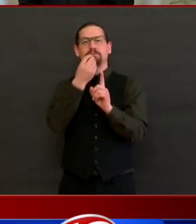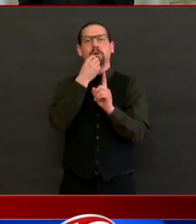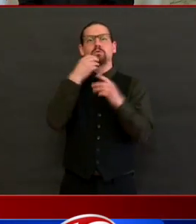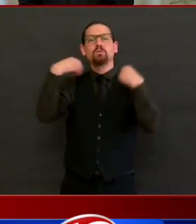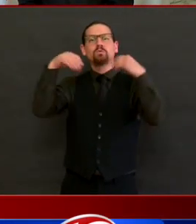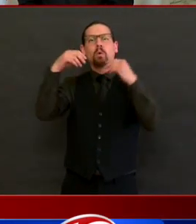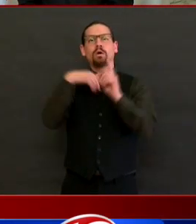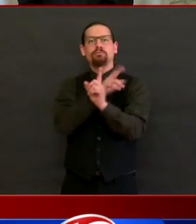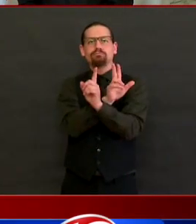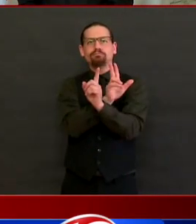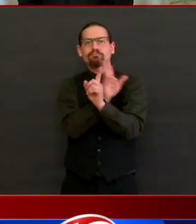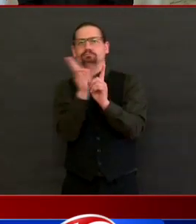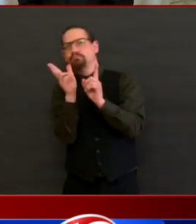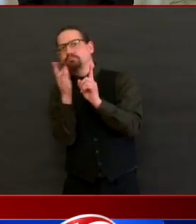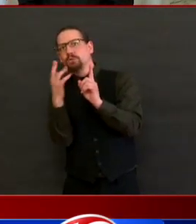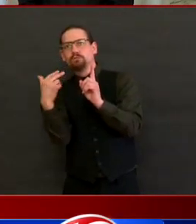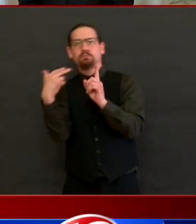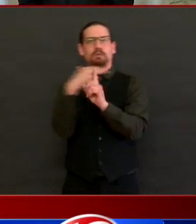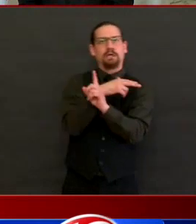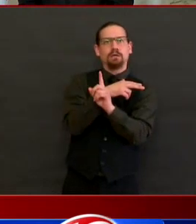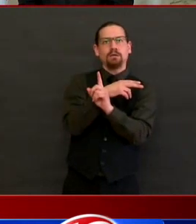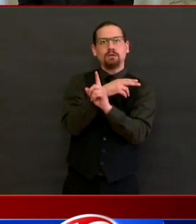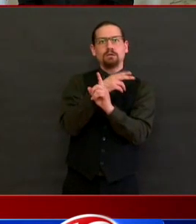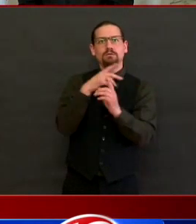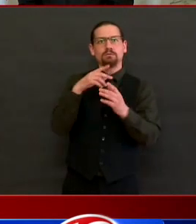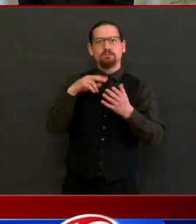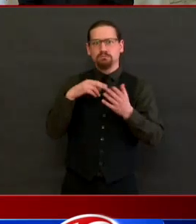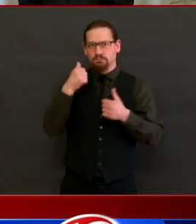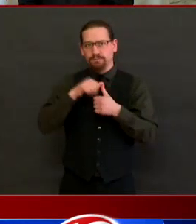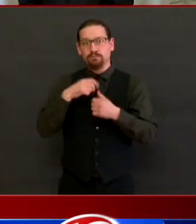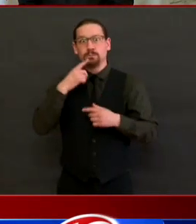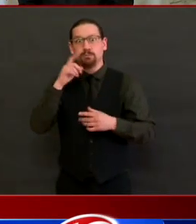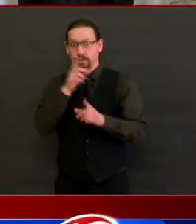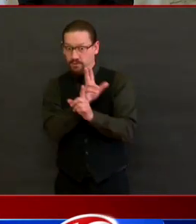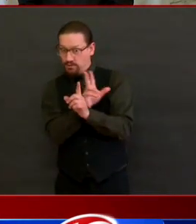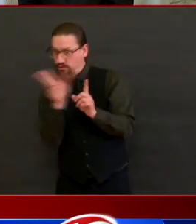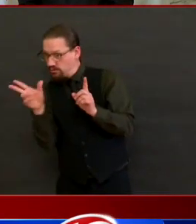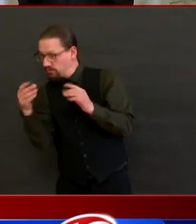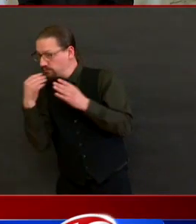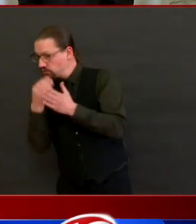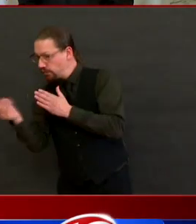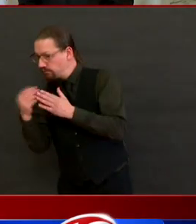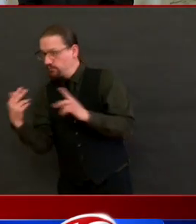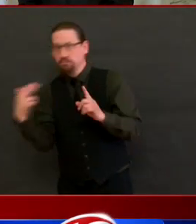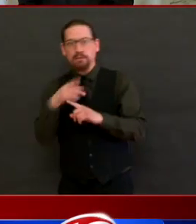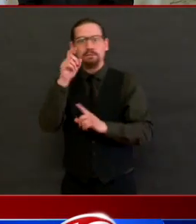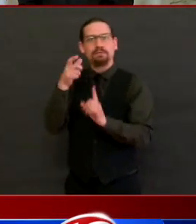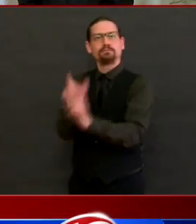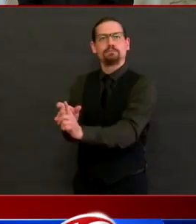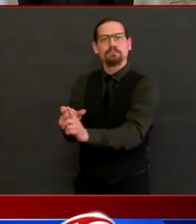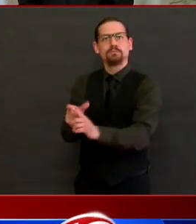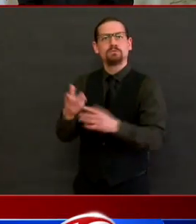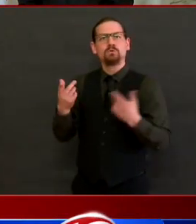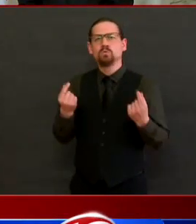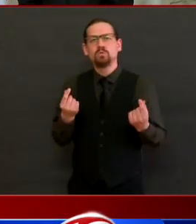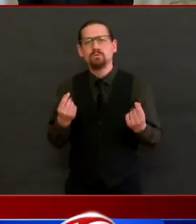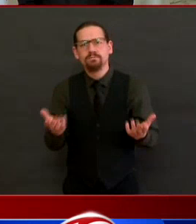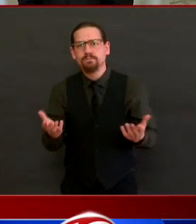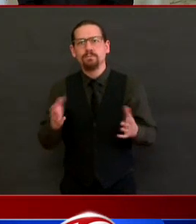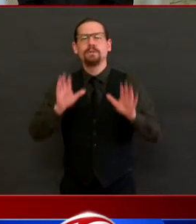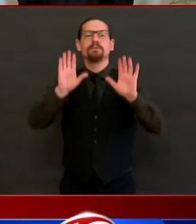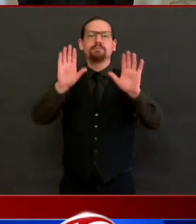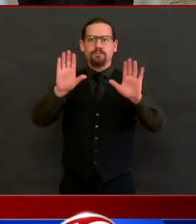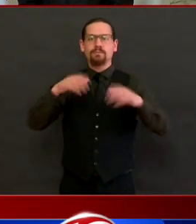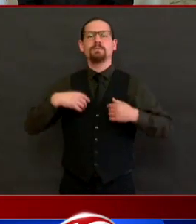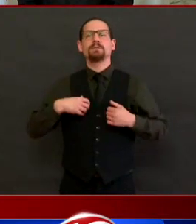about that. I need you to be smart about it. If you live 5 minutes